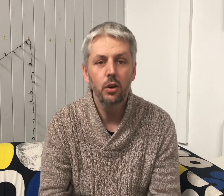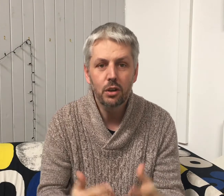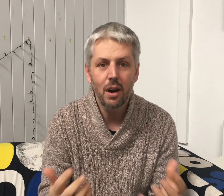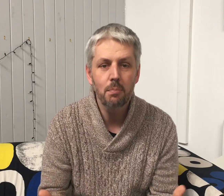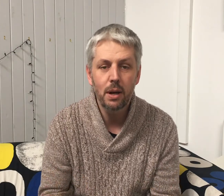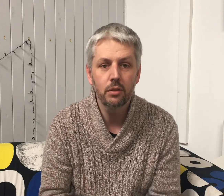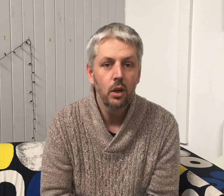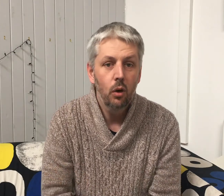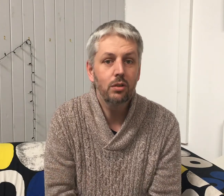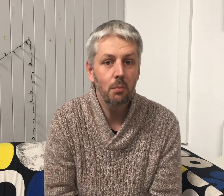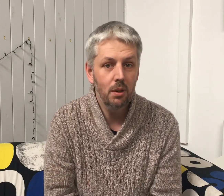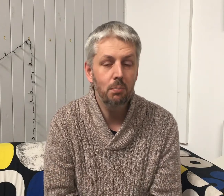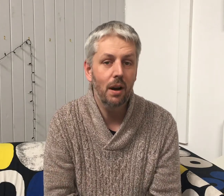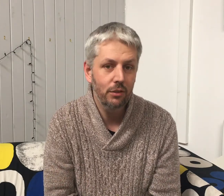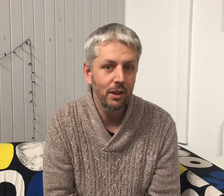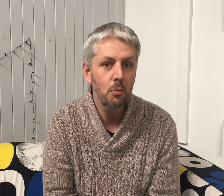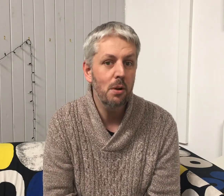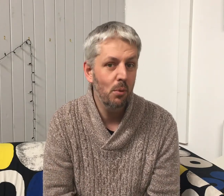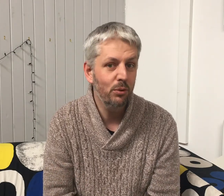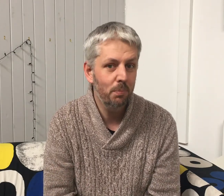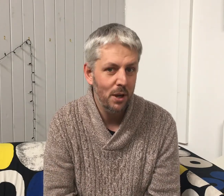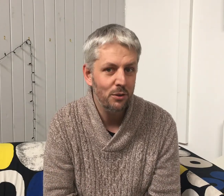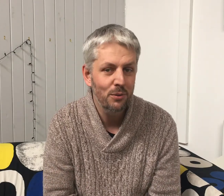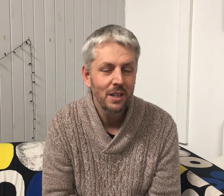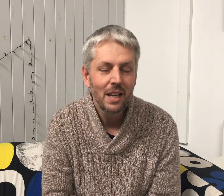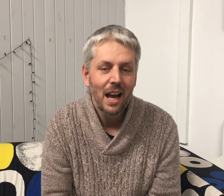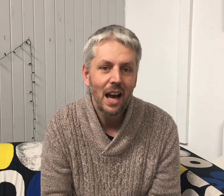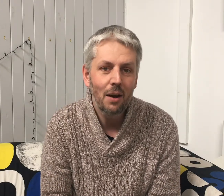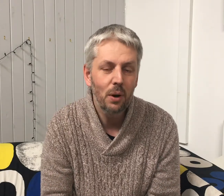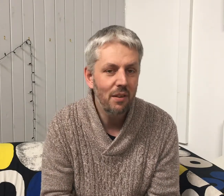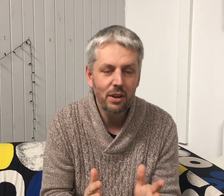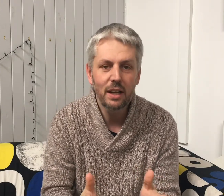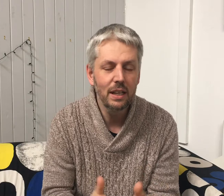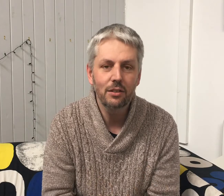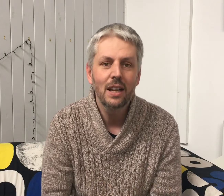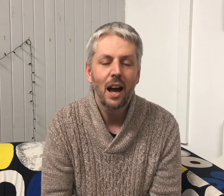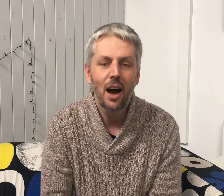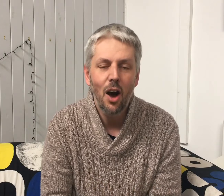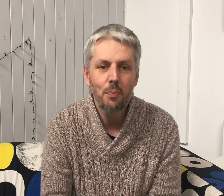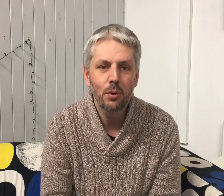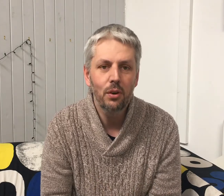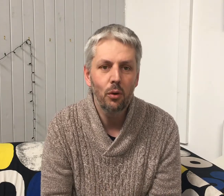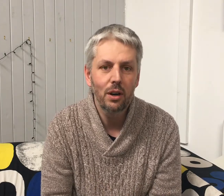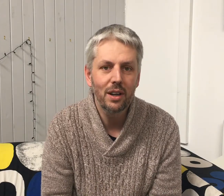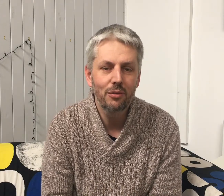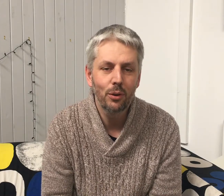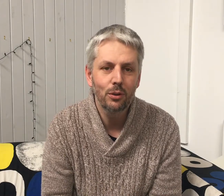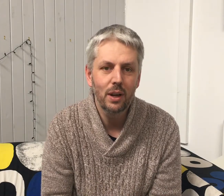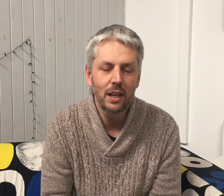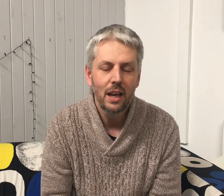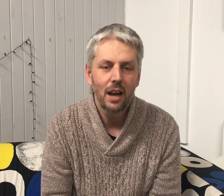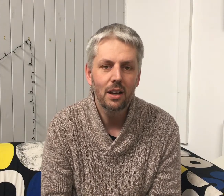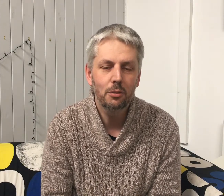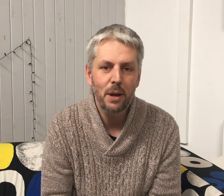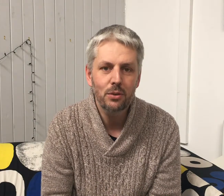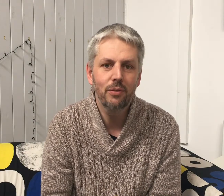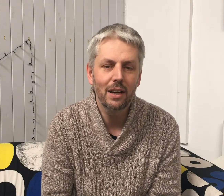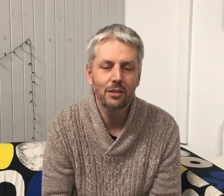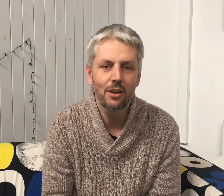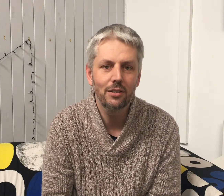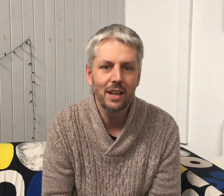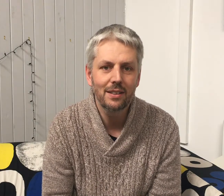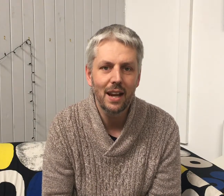dad or your grandparents or someone perhaps a little bit more special. Whatever it is, I hope you're already looking forward to a